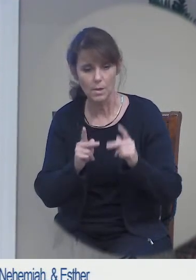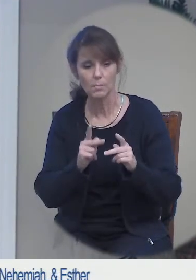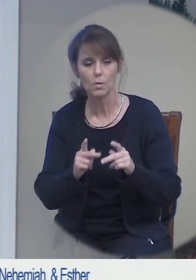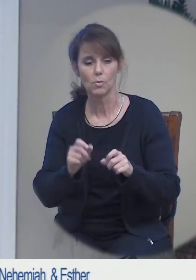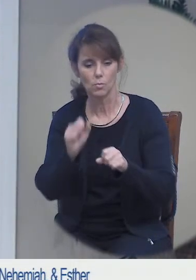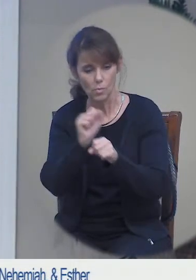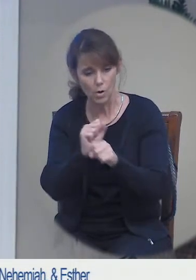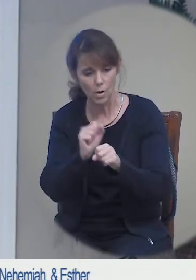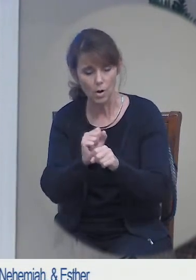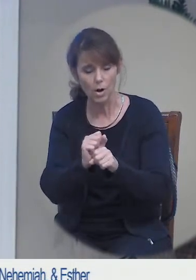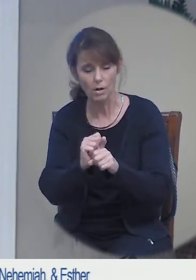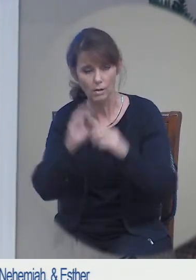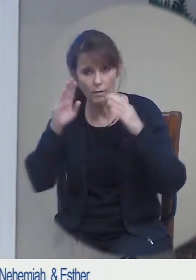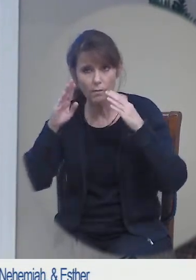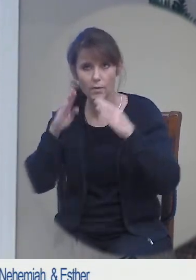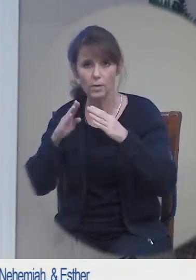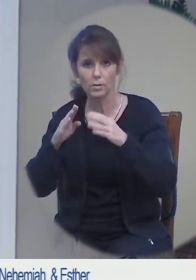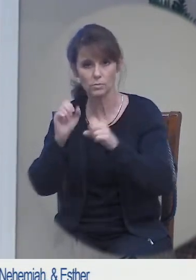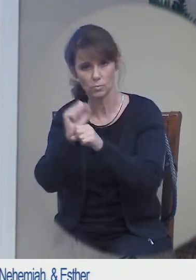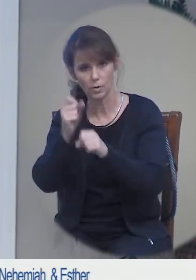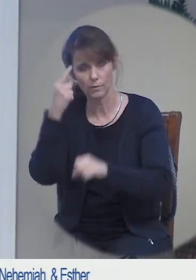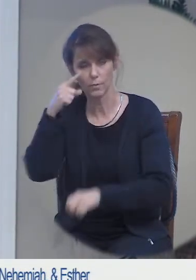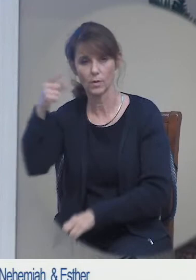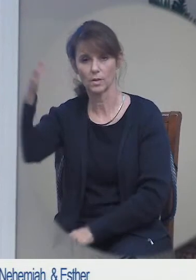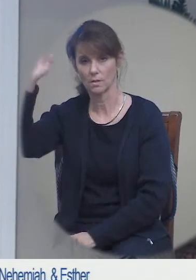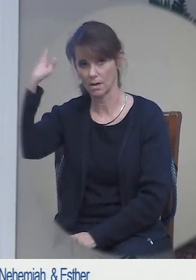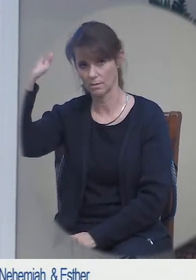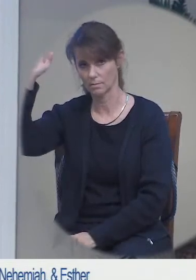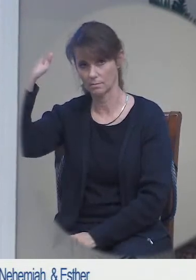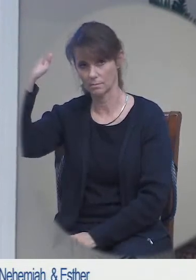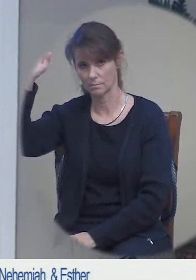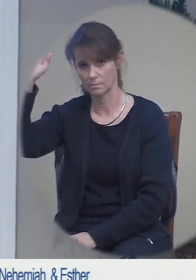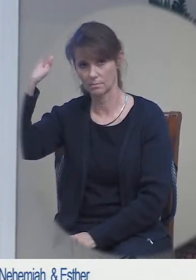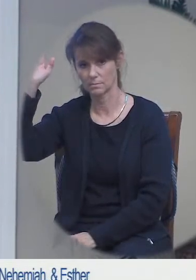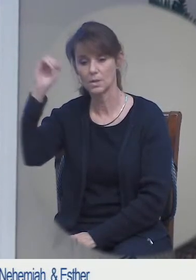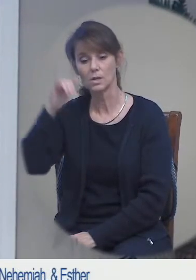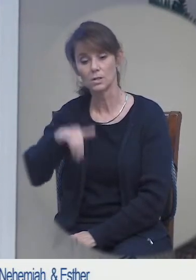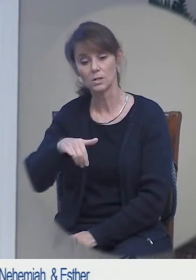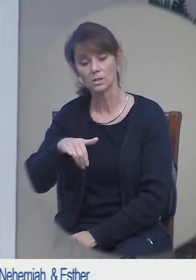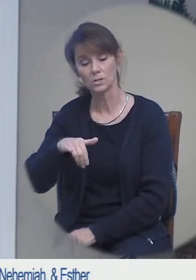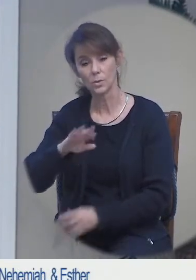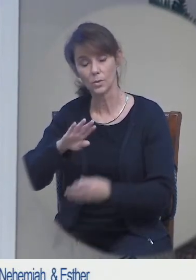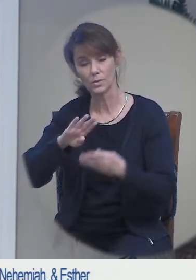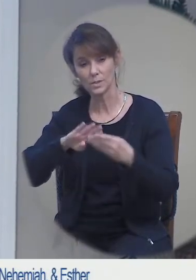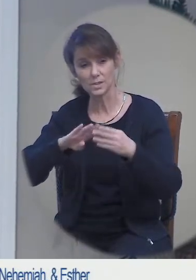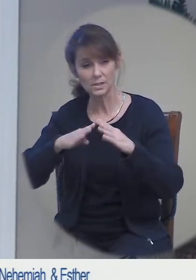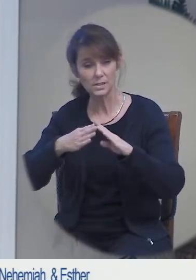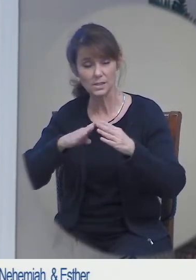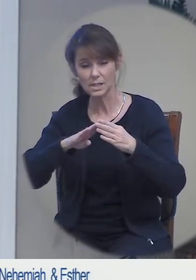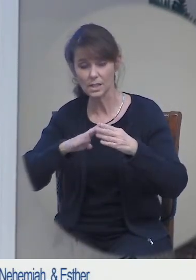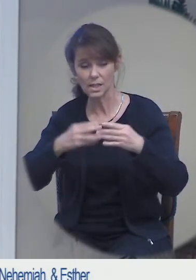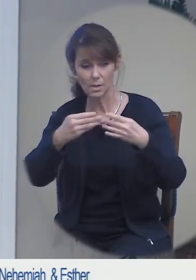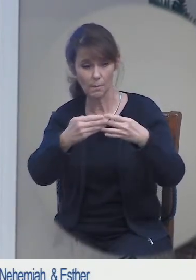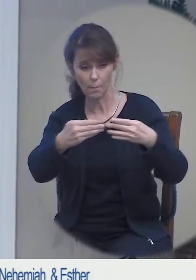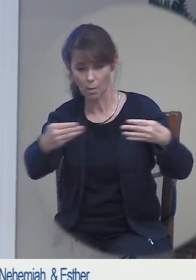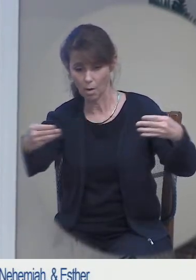God. So in some ways, it's kind of a fitting in. It's a reminder of what this whole building project was